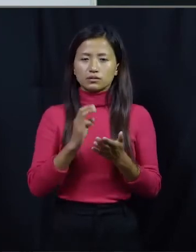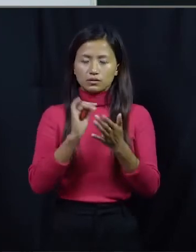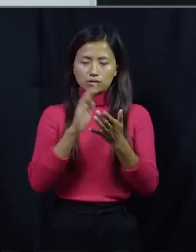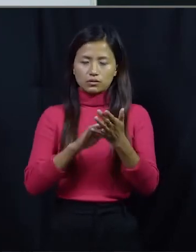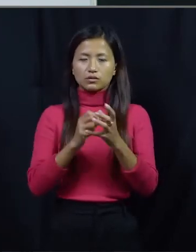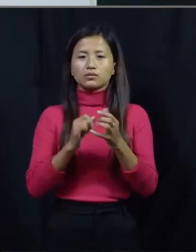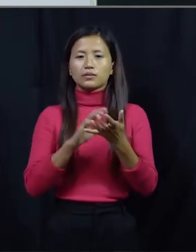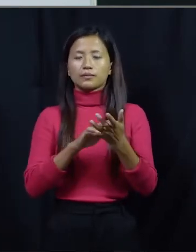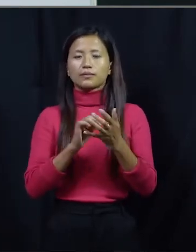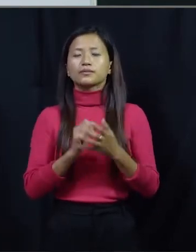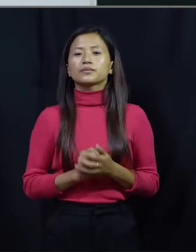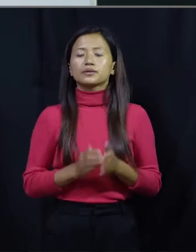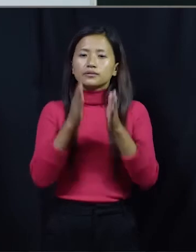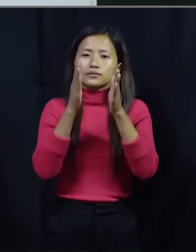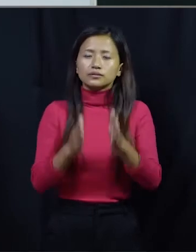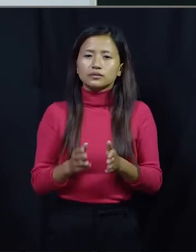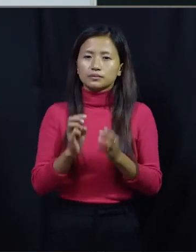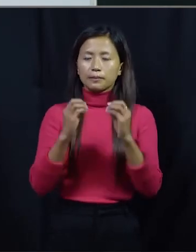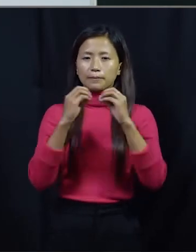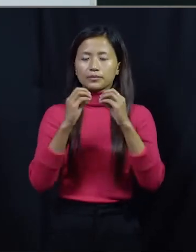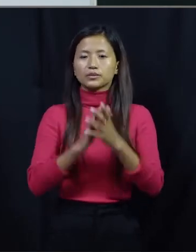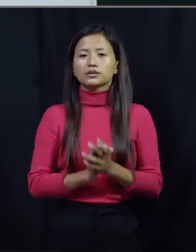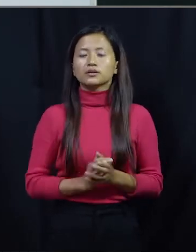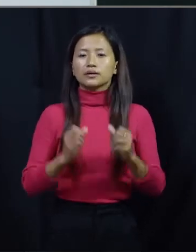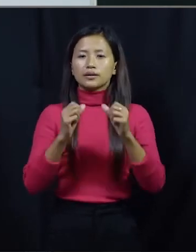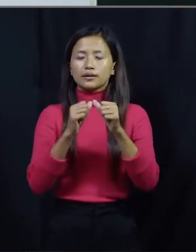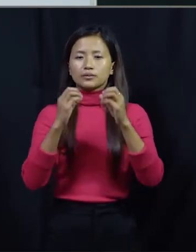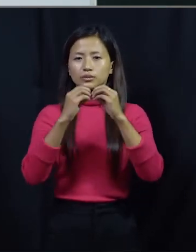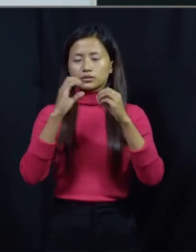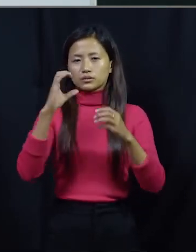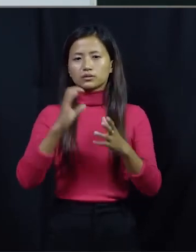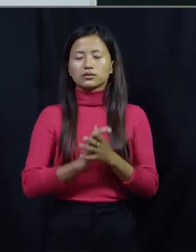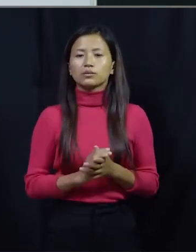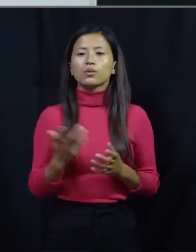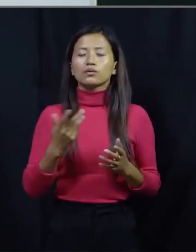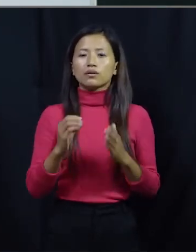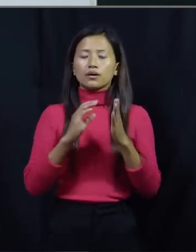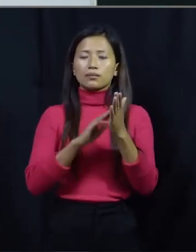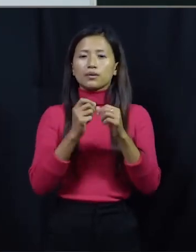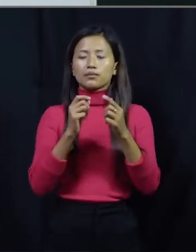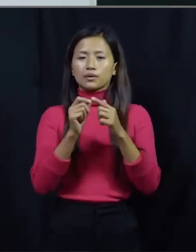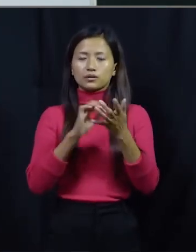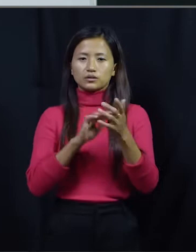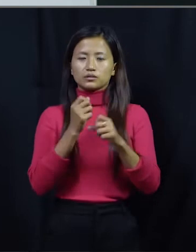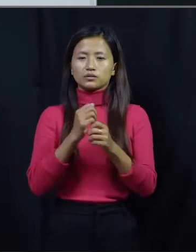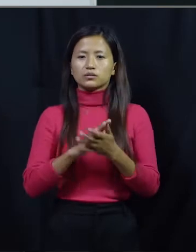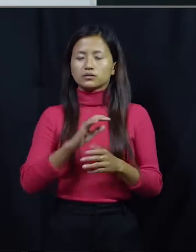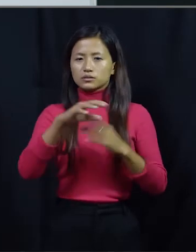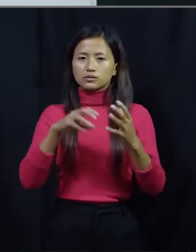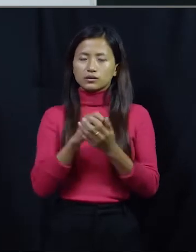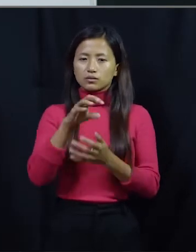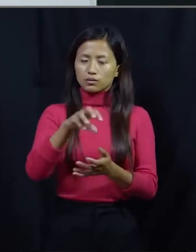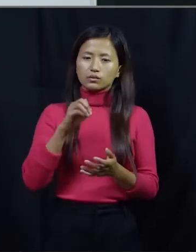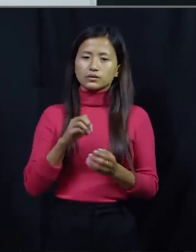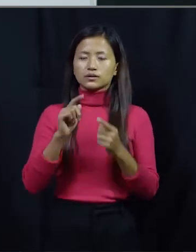is nothing but the set B, entire set A, B, C, D. Whether it has mapping or not, we don't worry, but we take all the elements in